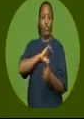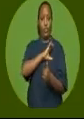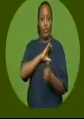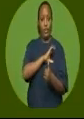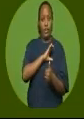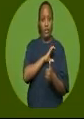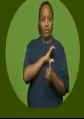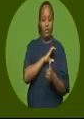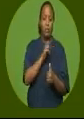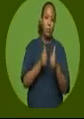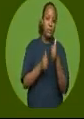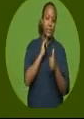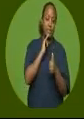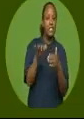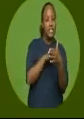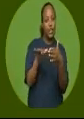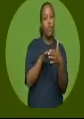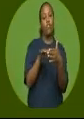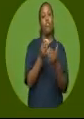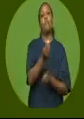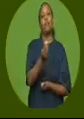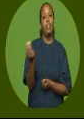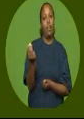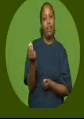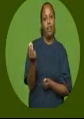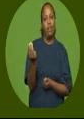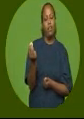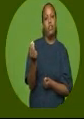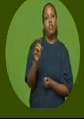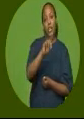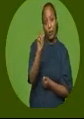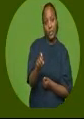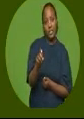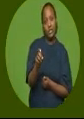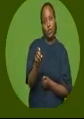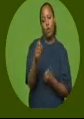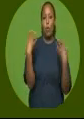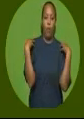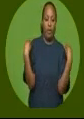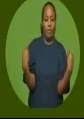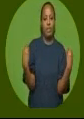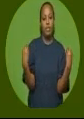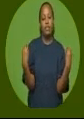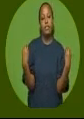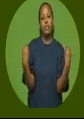feature, which is the study of material requisites of